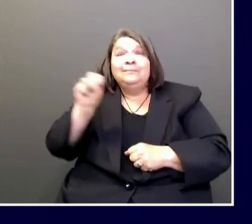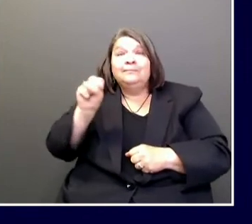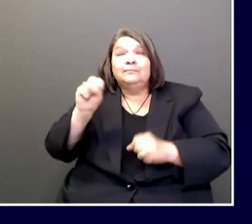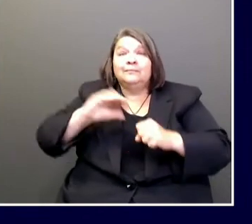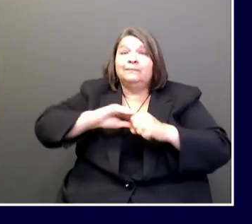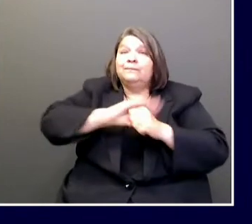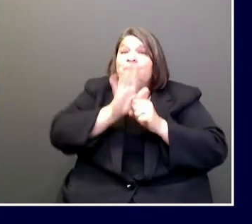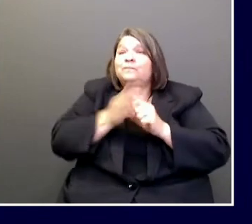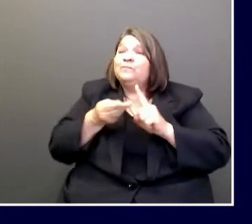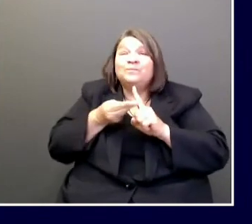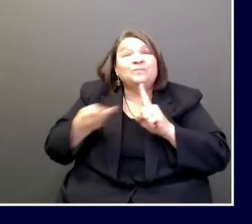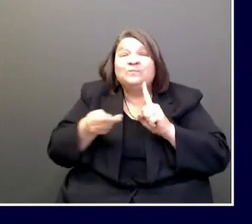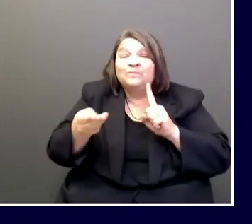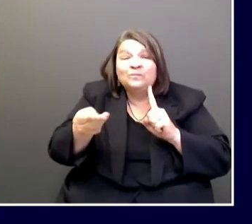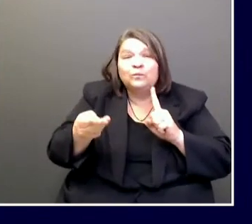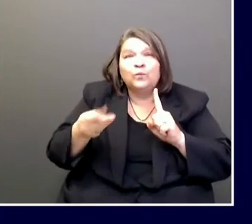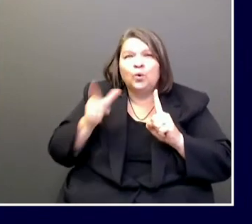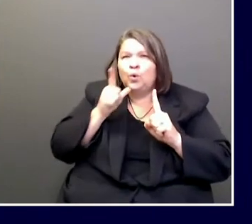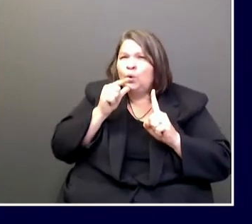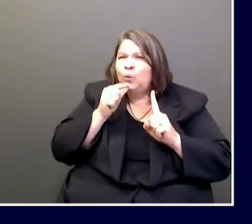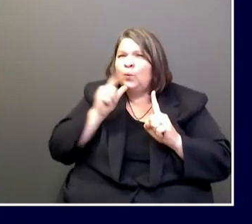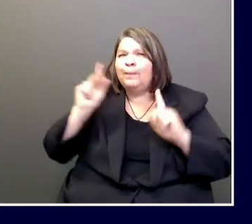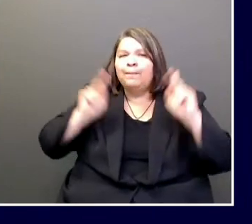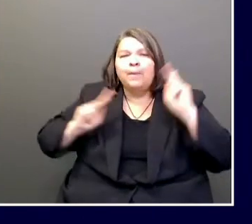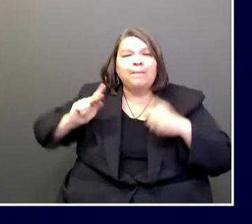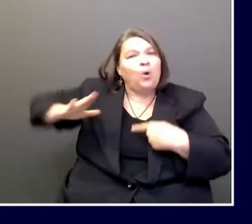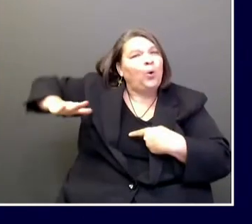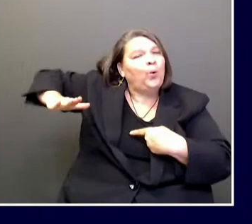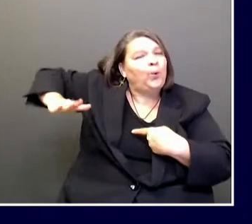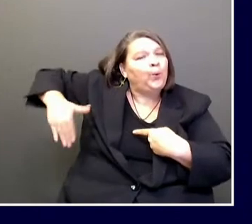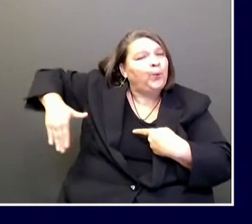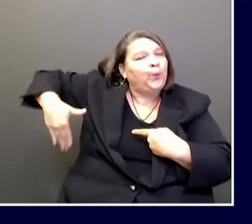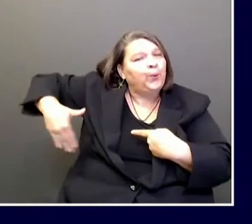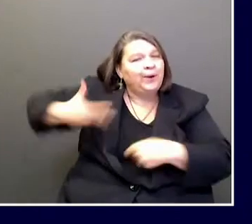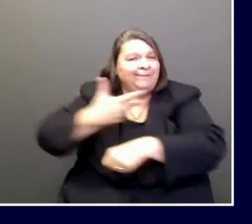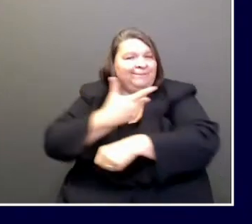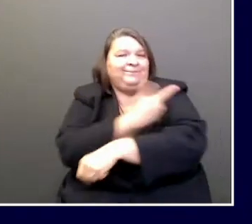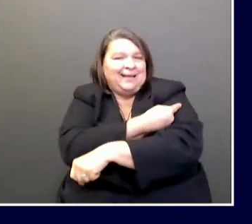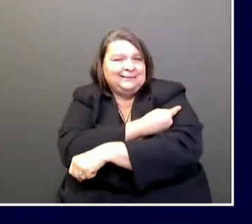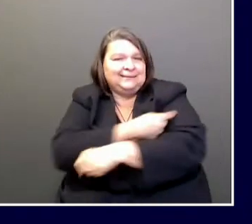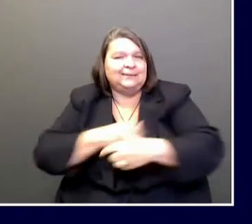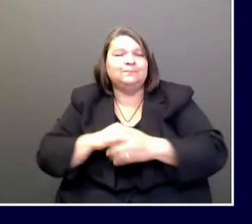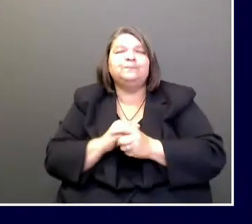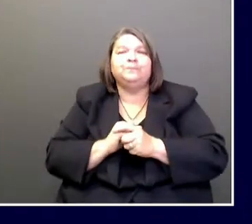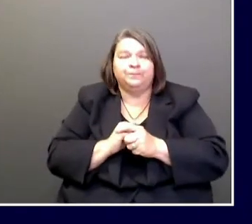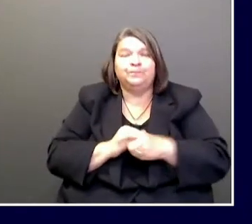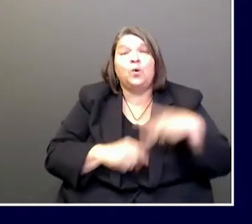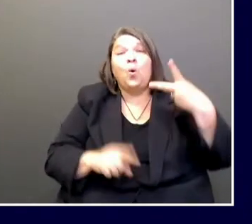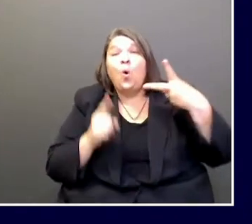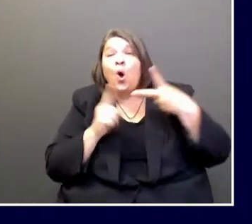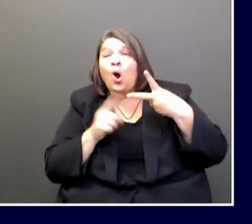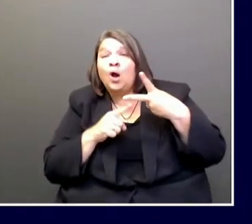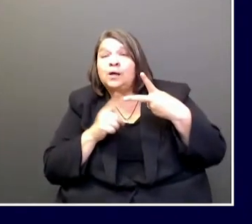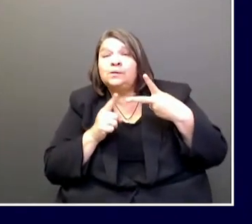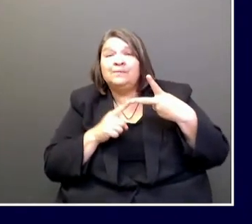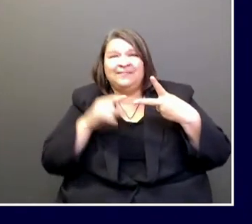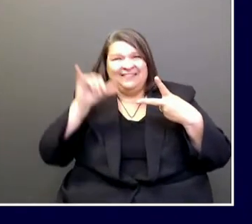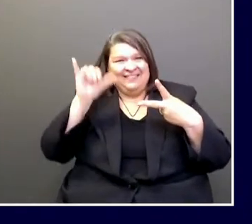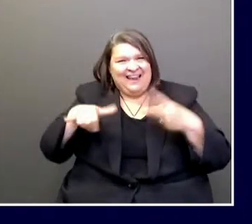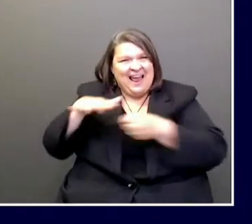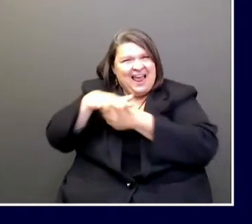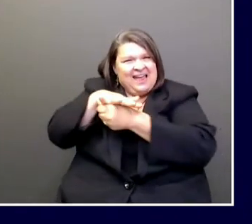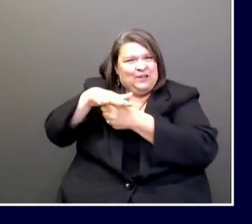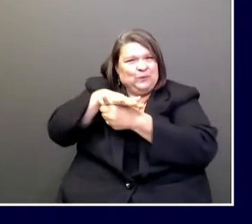and in areas of low vaccination rates. Thankfully, Maine overall has quite robust vaccination